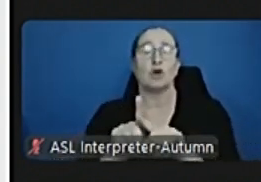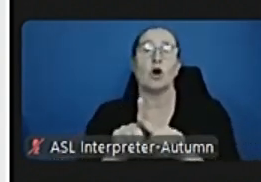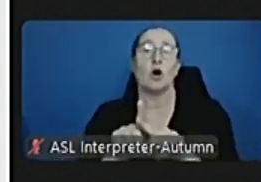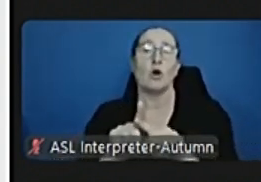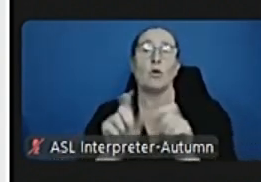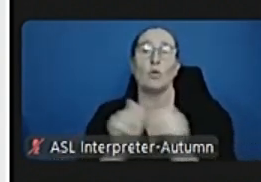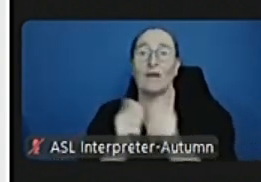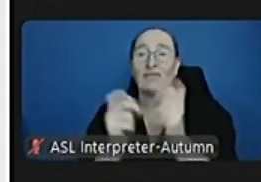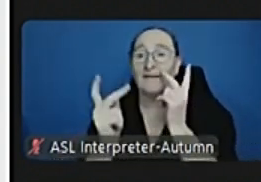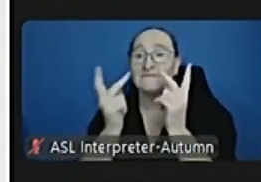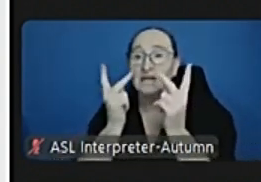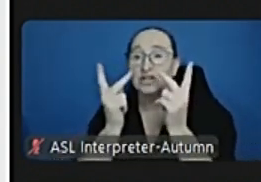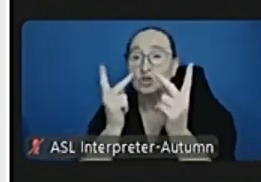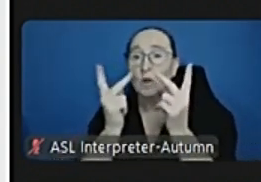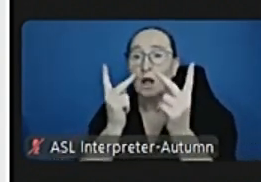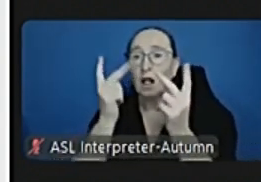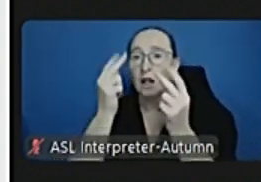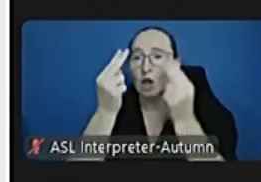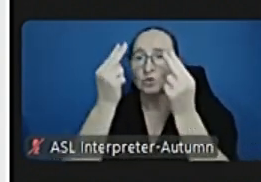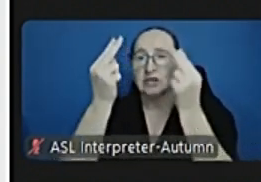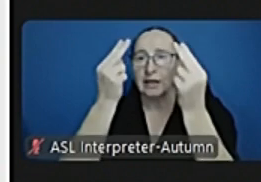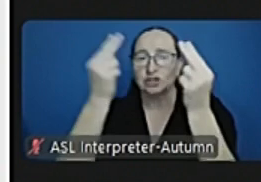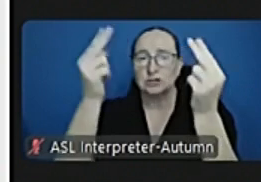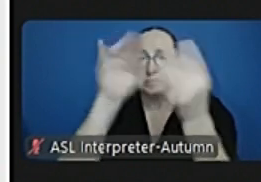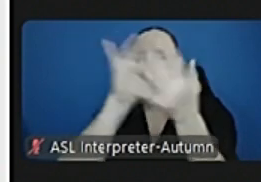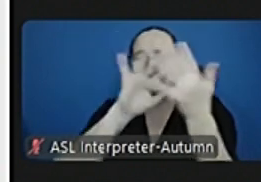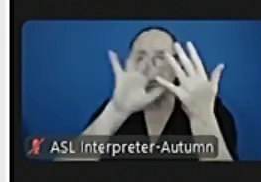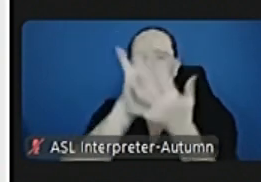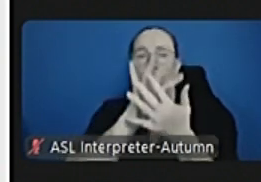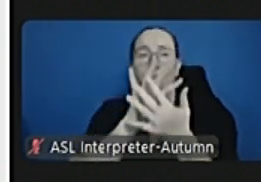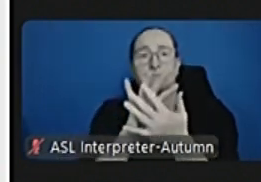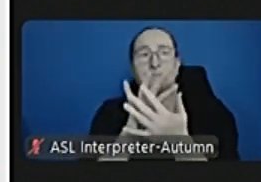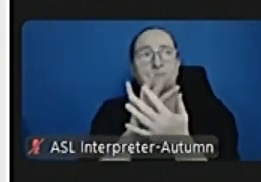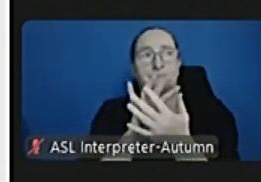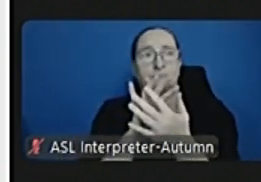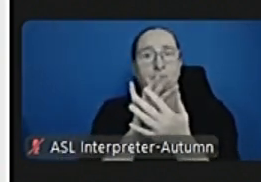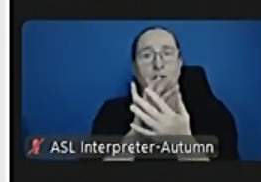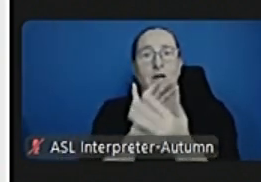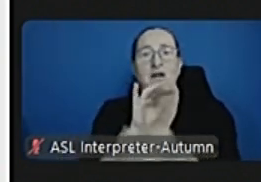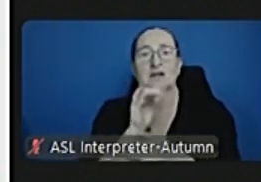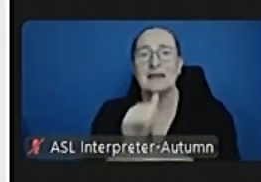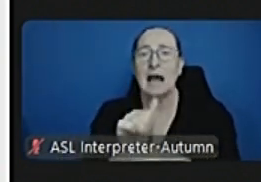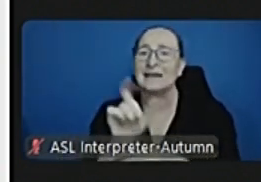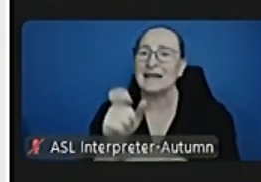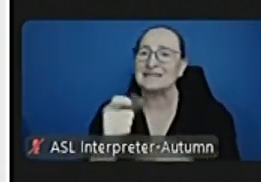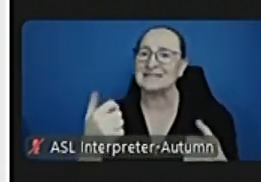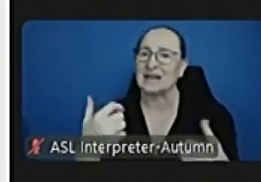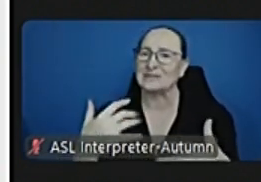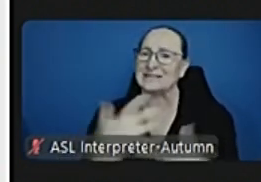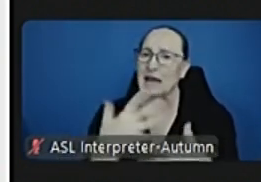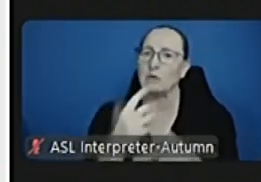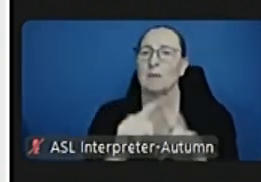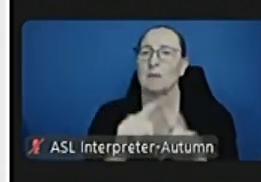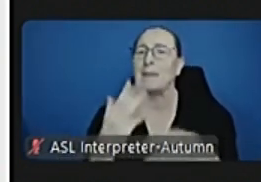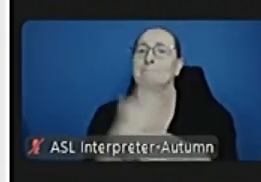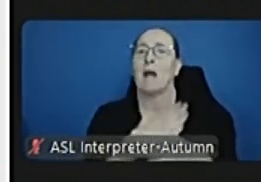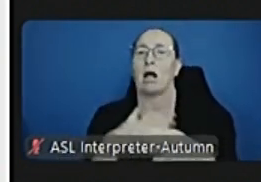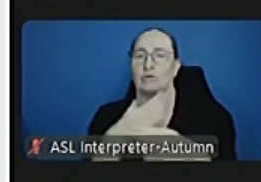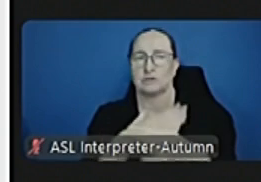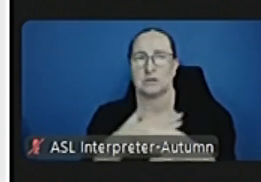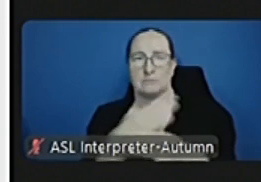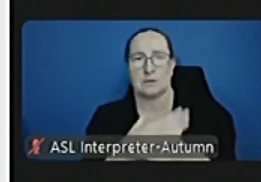visual hallucinations that aren't necessarily scary but bothersome. And so